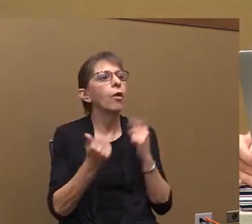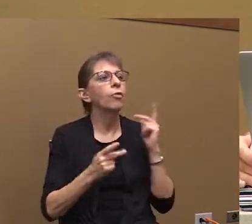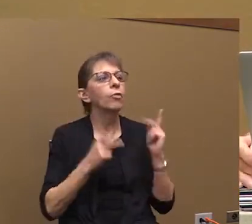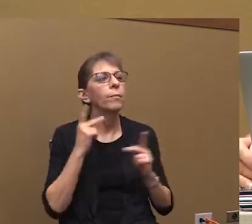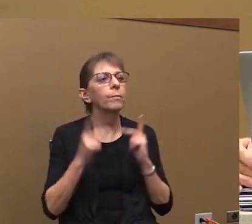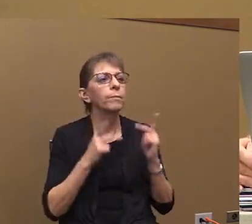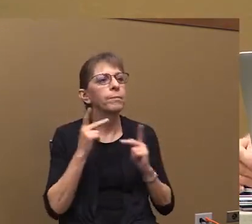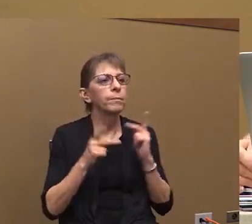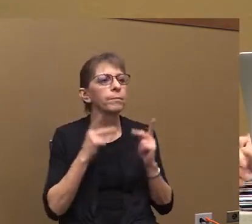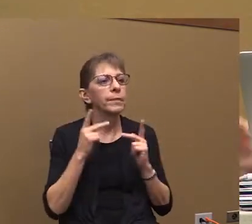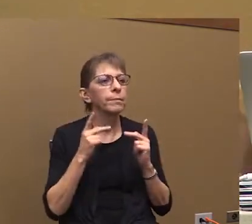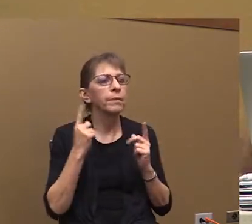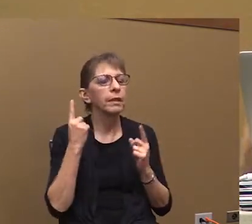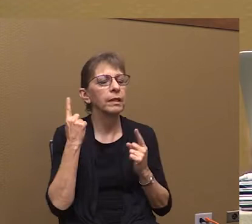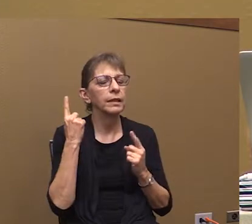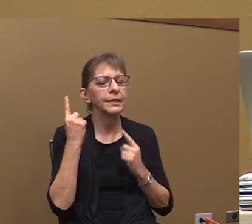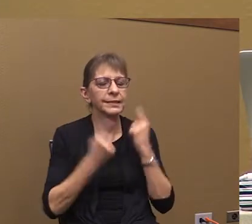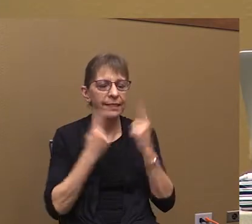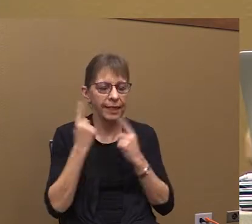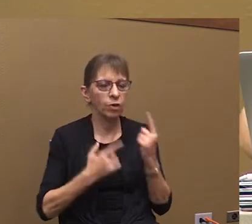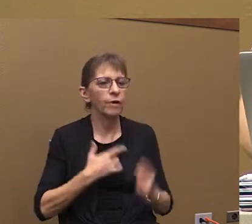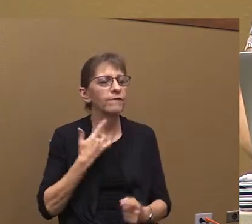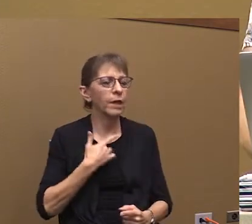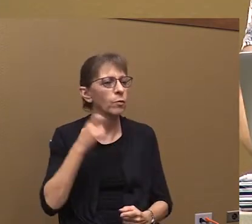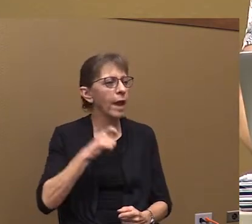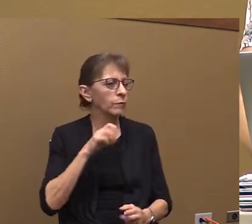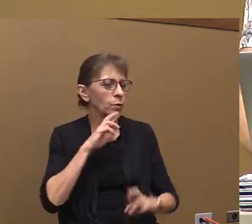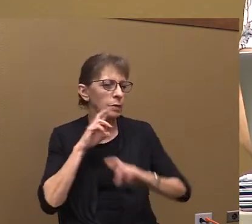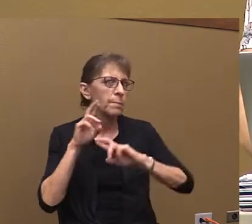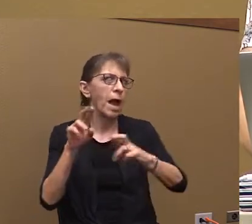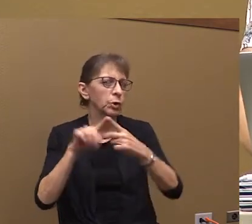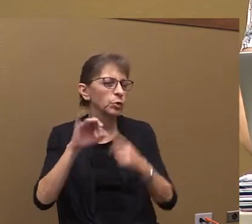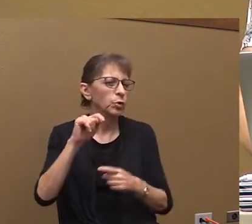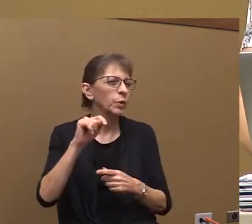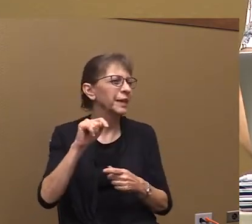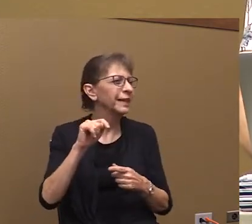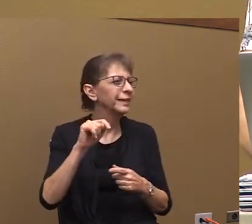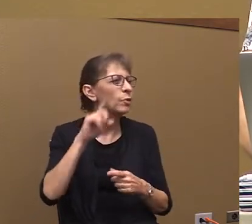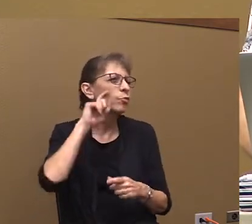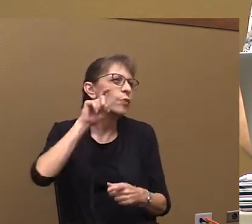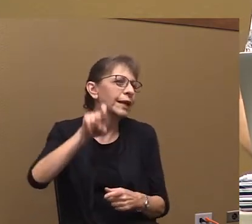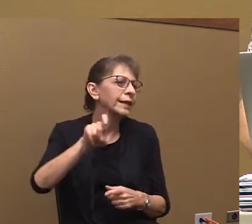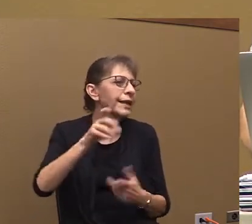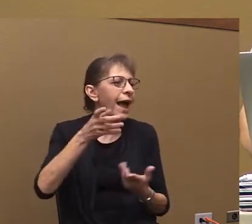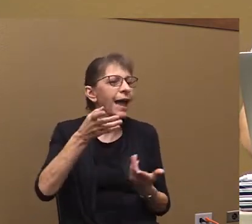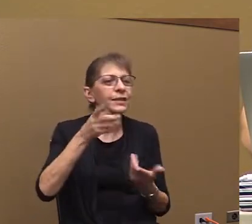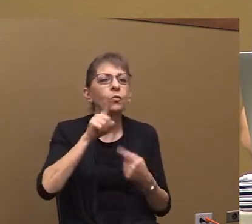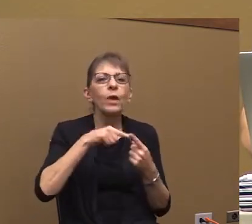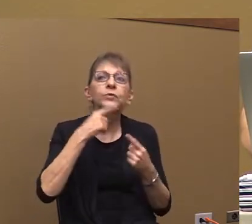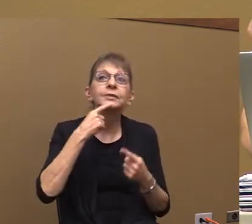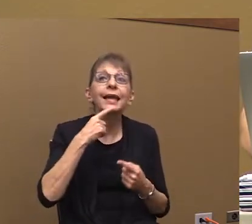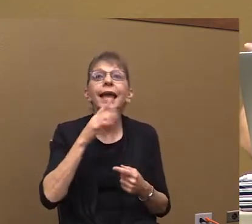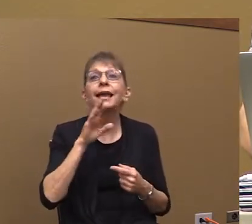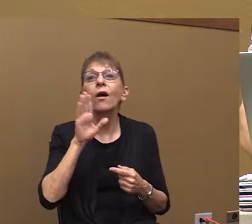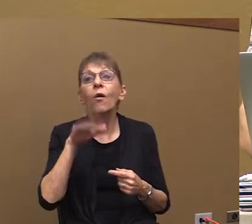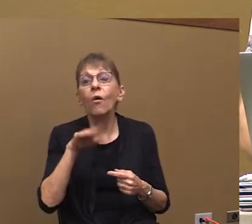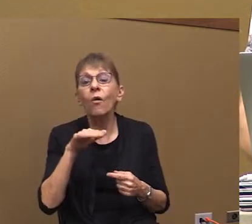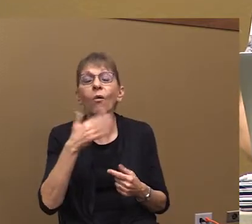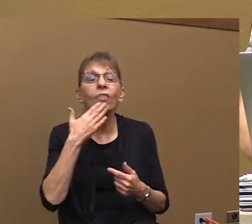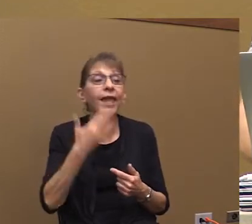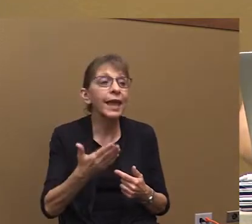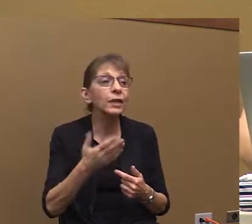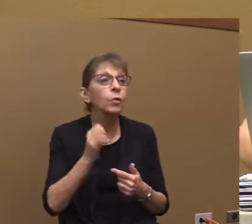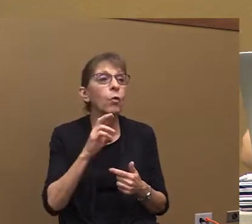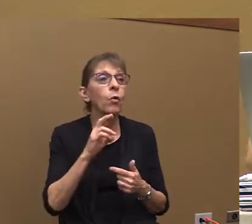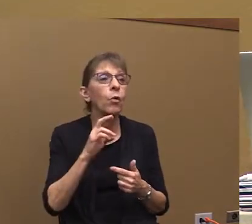behavior, that that's ignoring, or maybe they just don't know how the other person is thinking, feeling, that